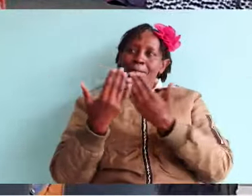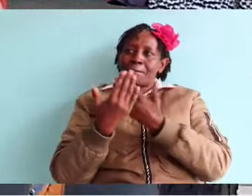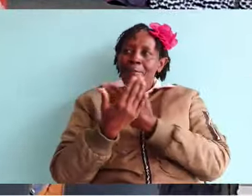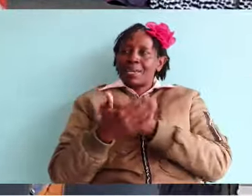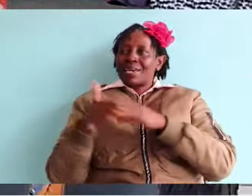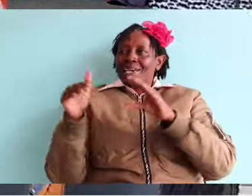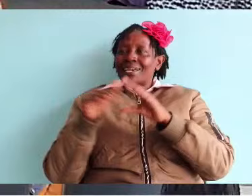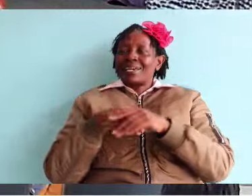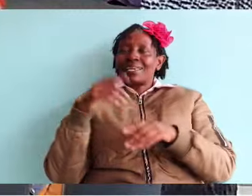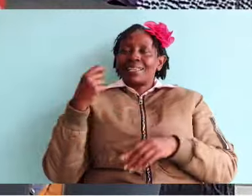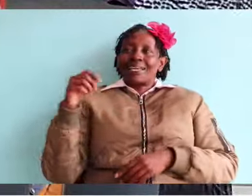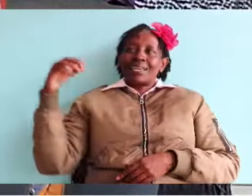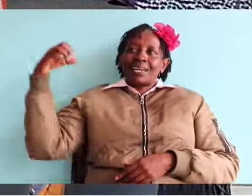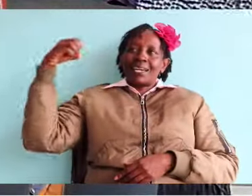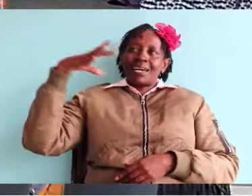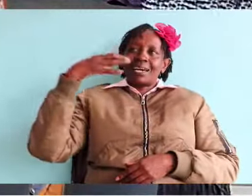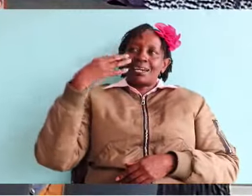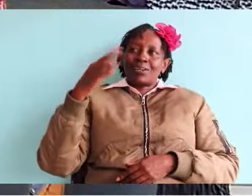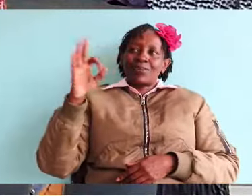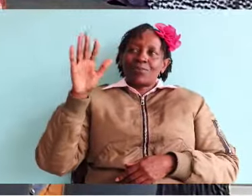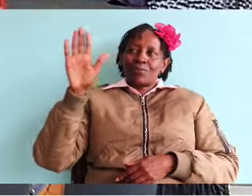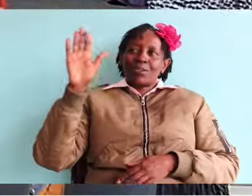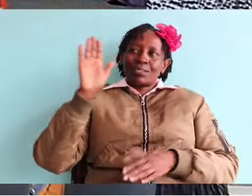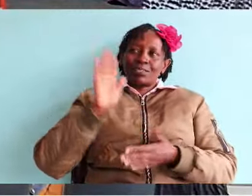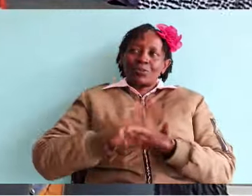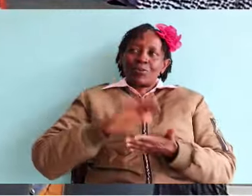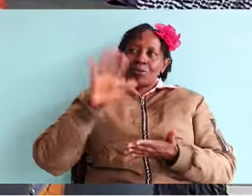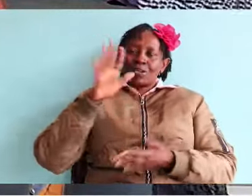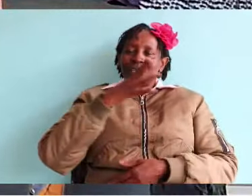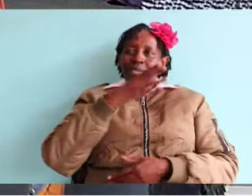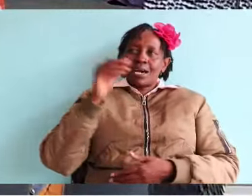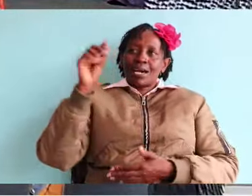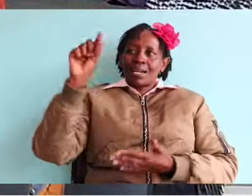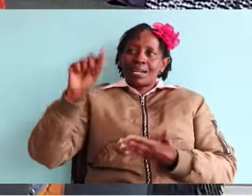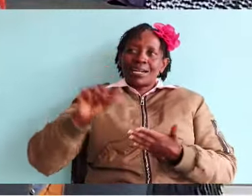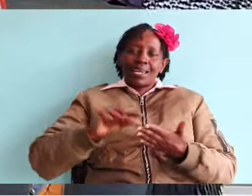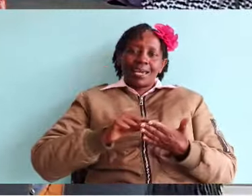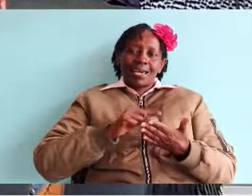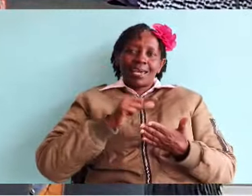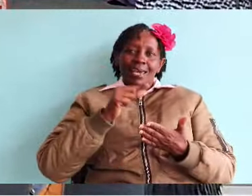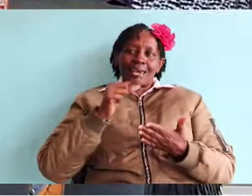the light of His glory and